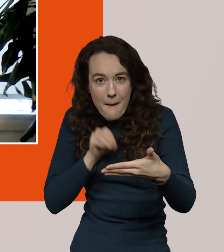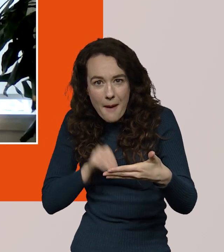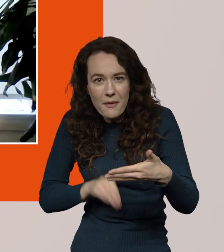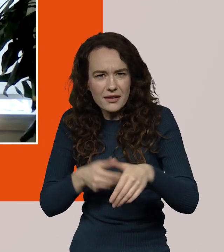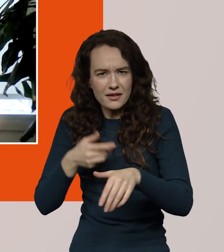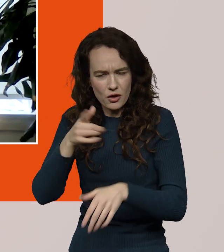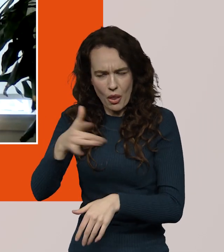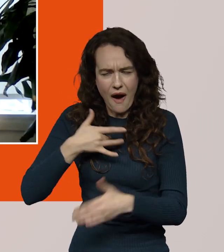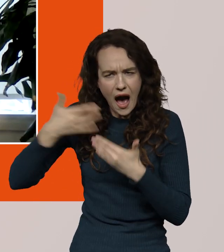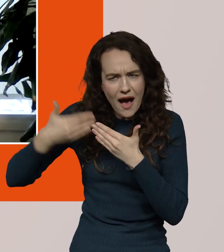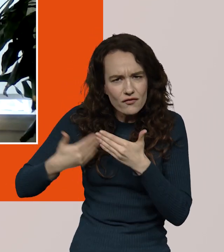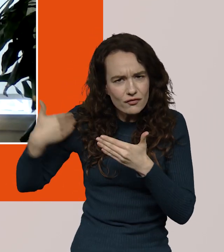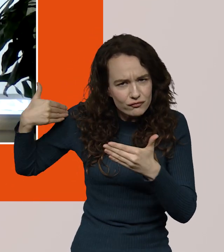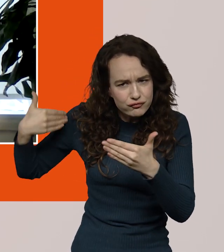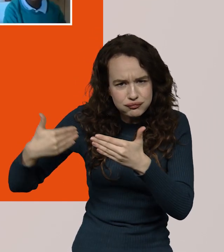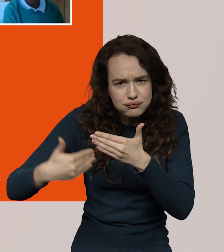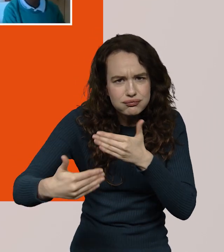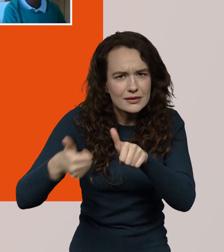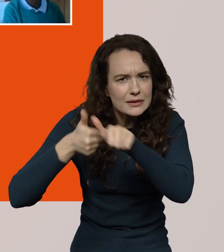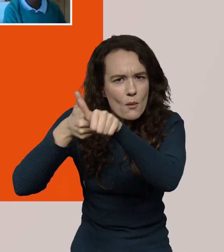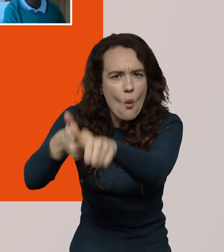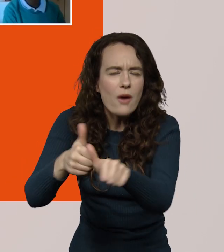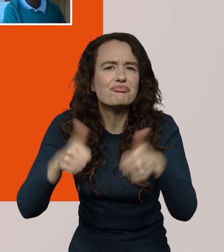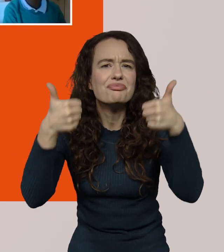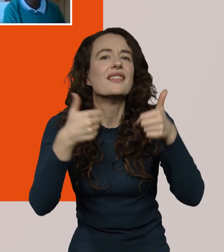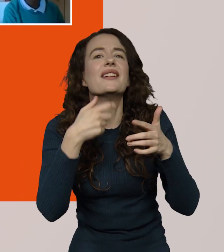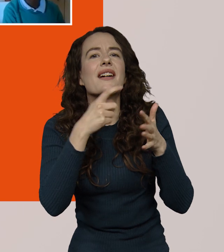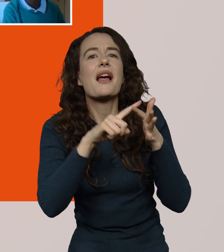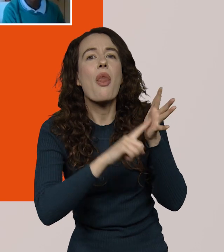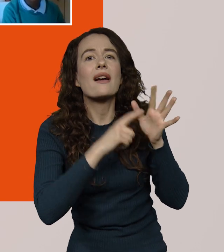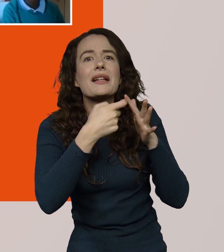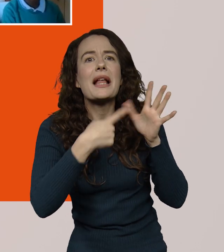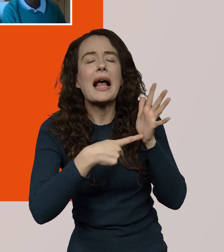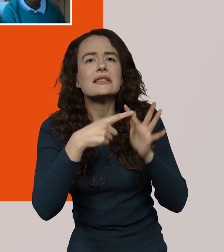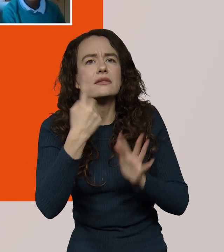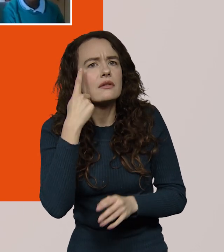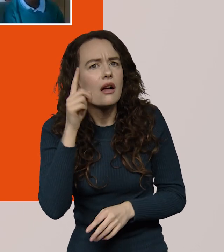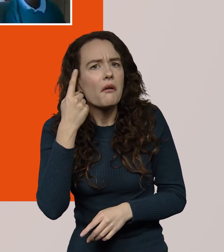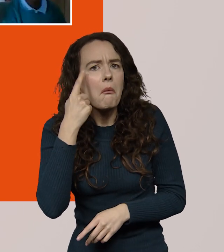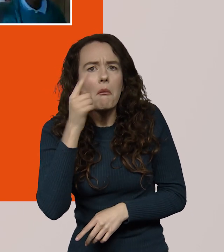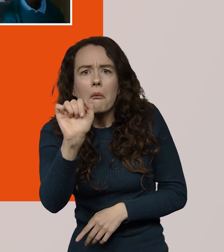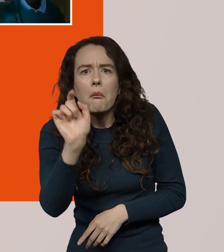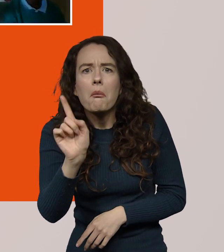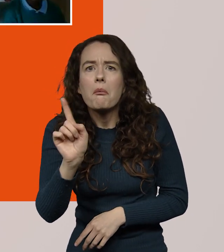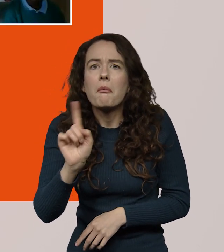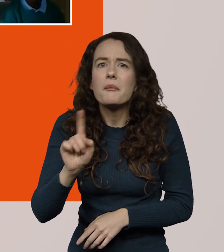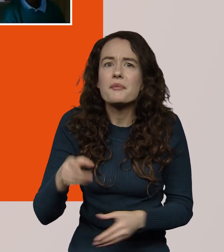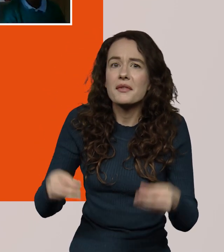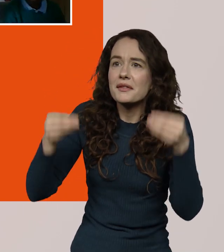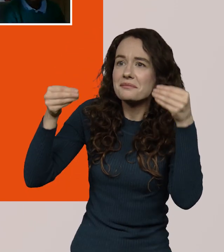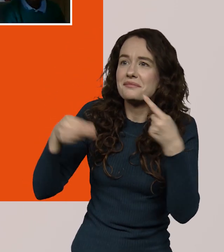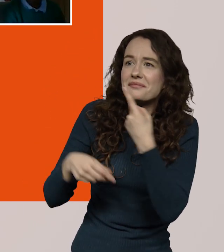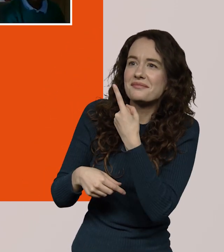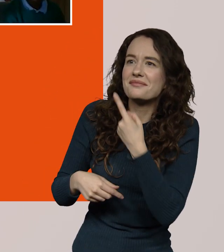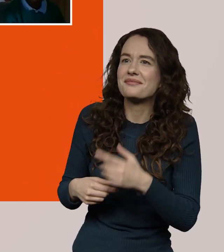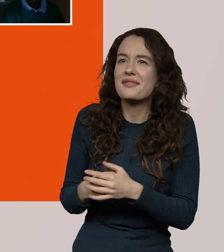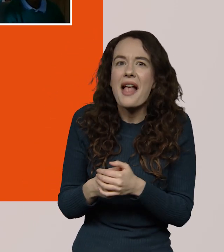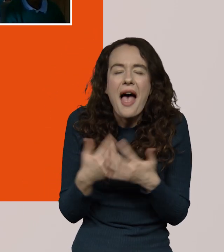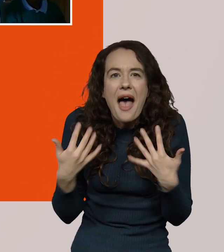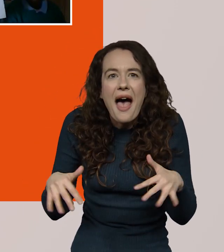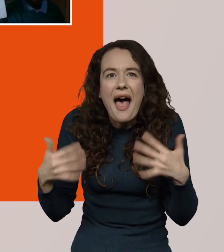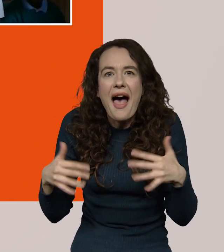them. So we're going to kick off with an activity developed by Place to Be's art room team to create our own support balloons. I'm really excited